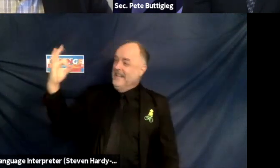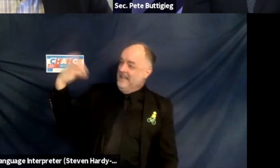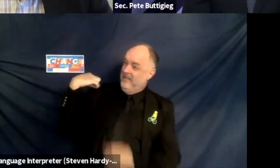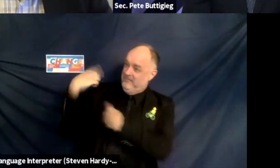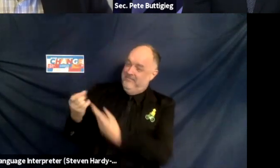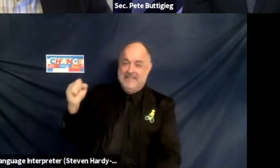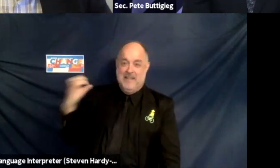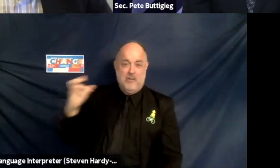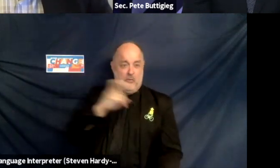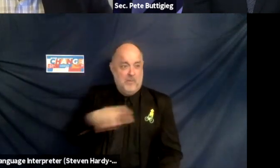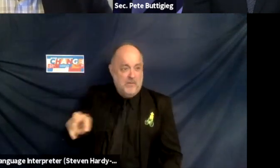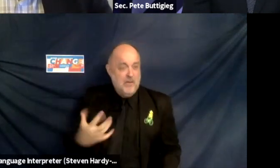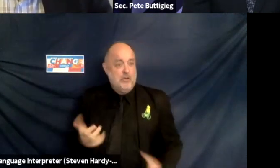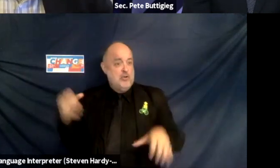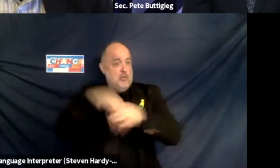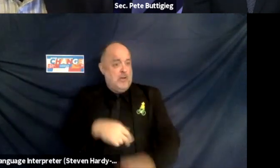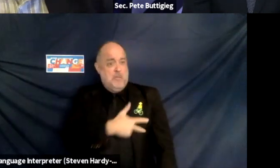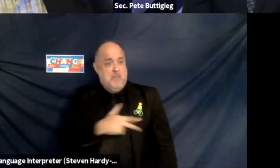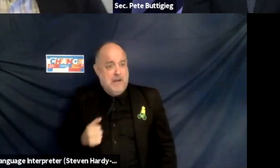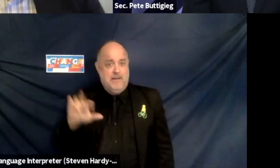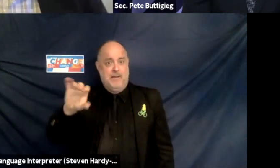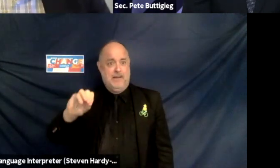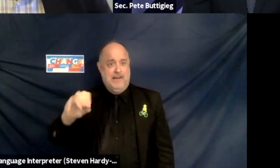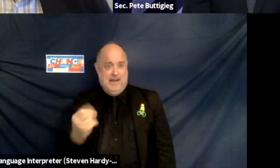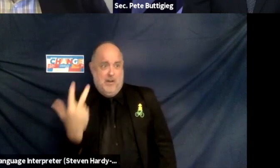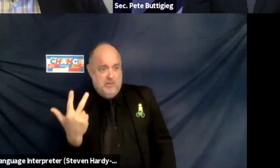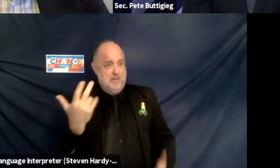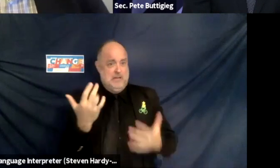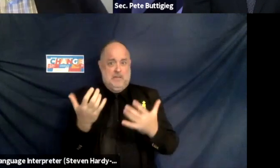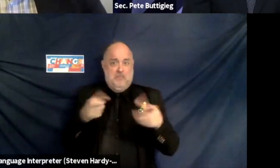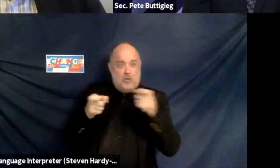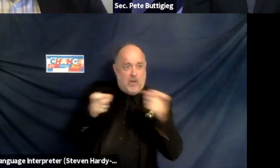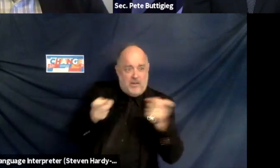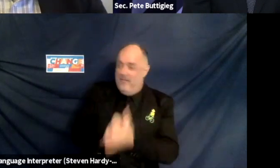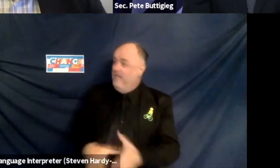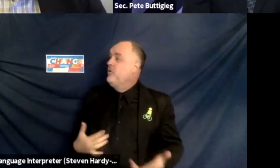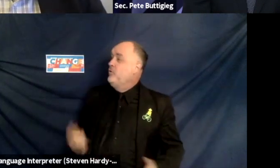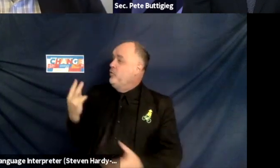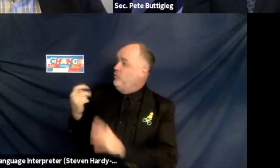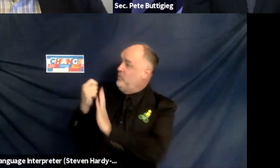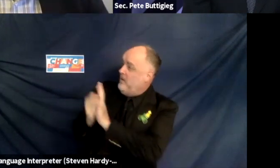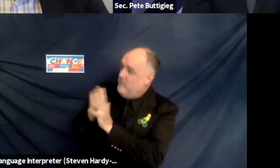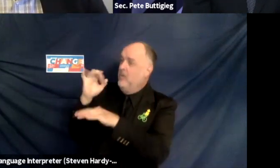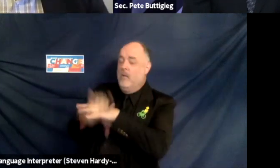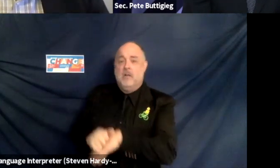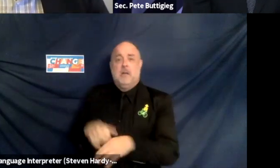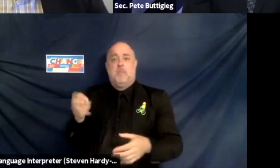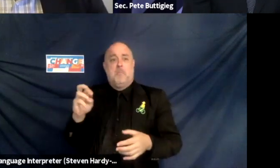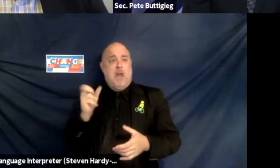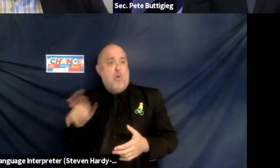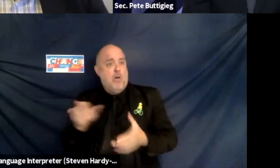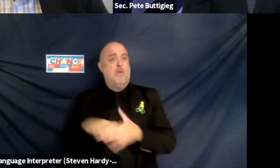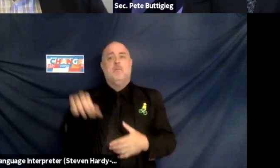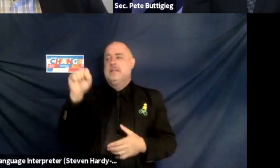the Biden-Harris administration, Secretary Buttigieg served 2 terms as mayor of his hometown in South Bend, Indiana. A graduate of